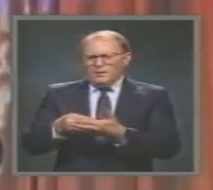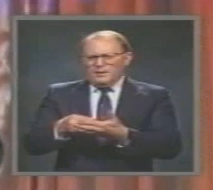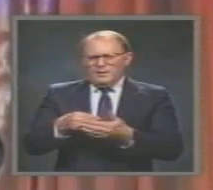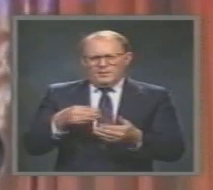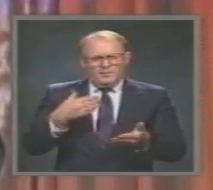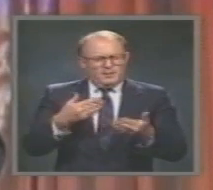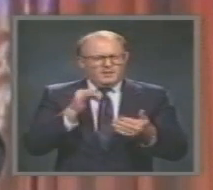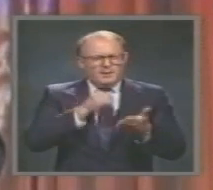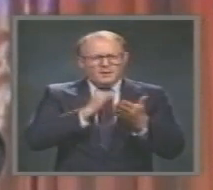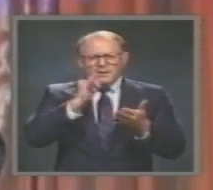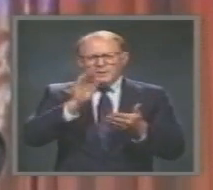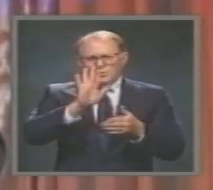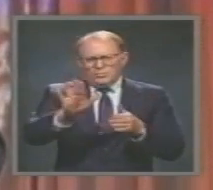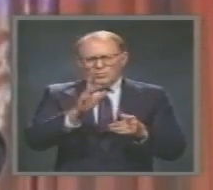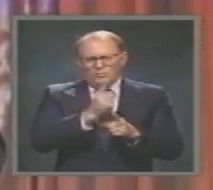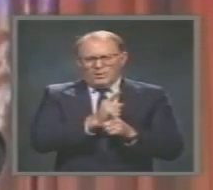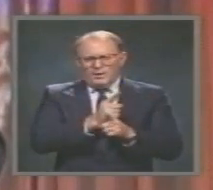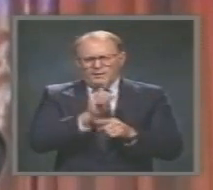minor child